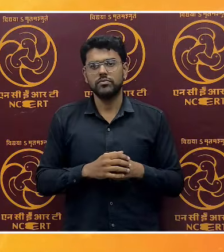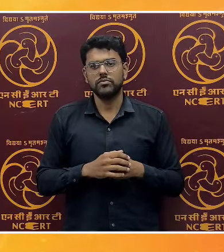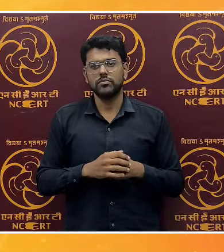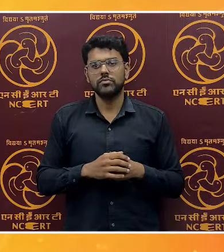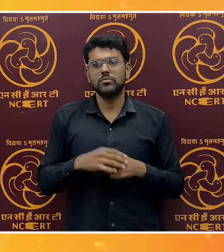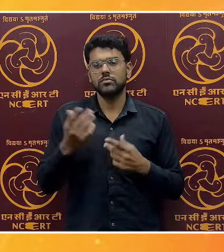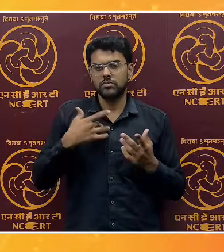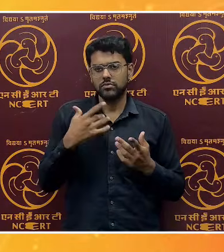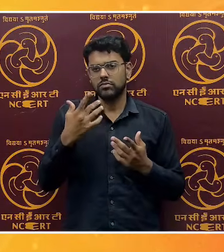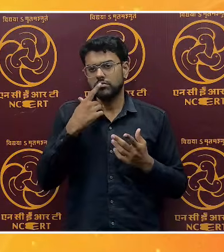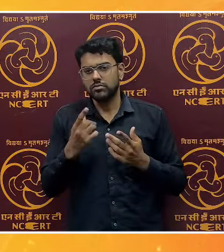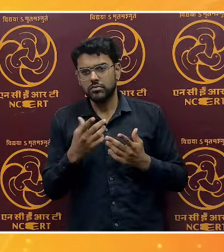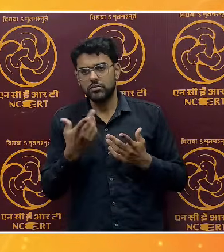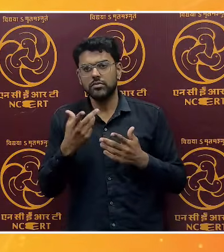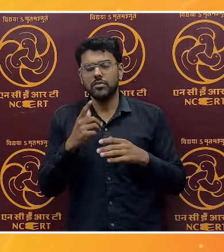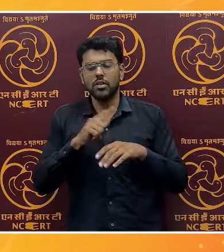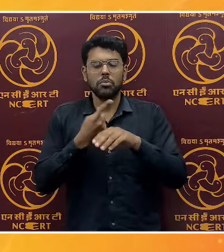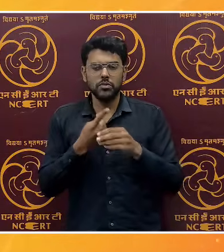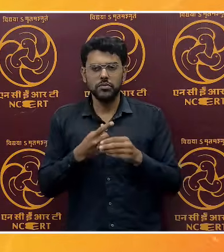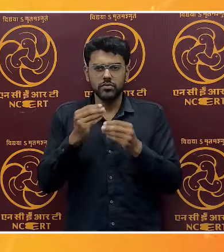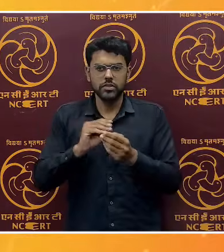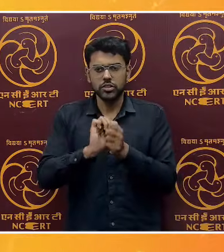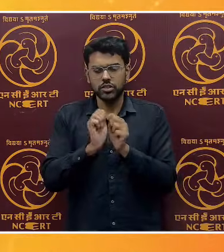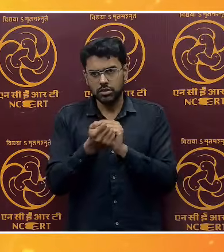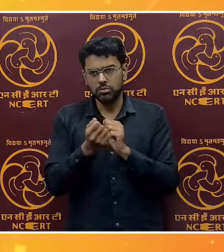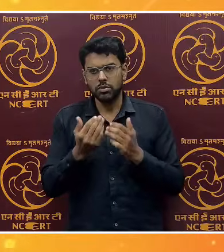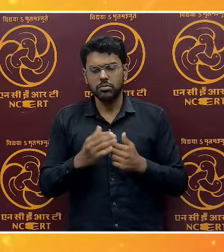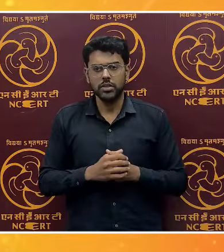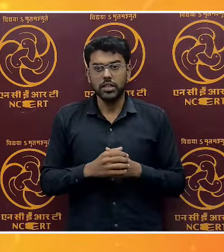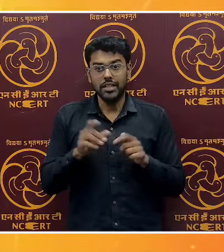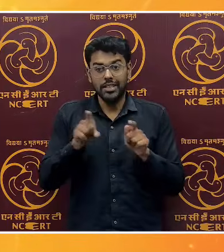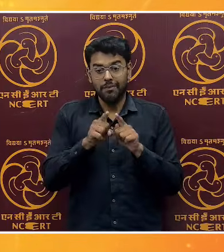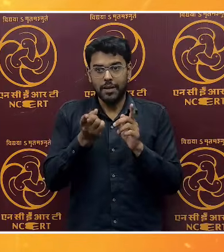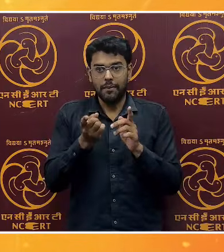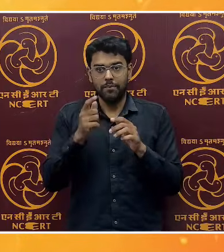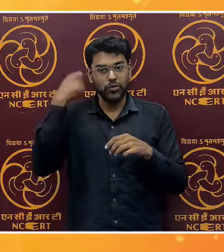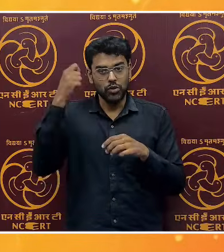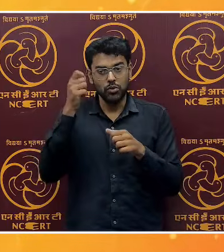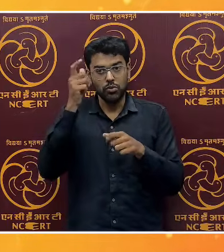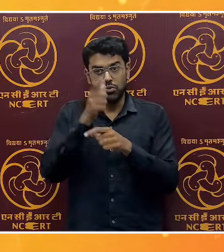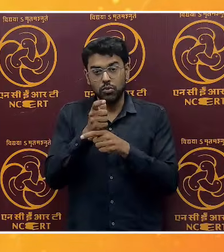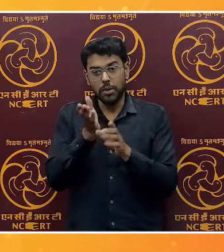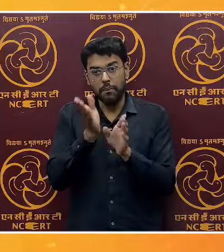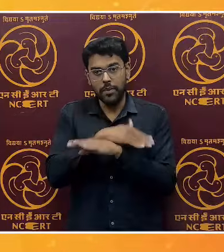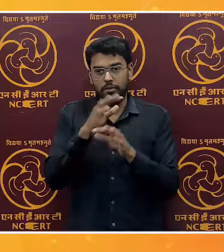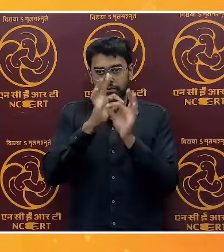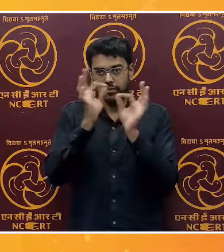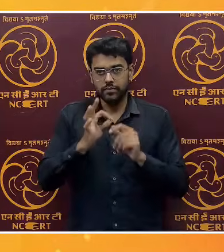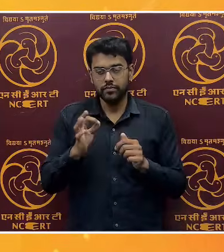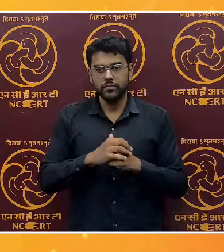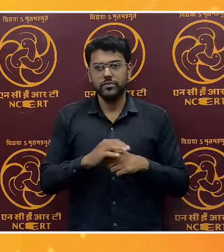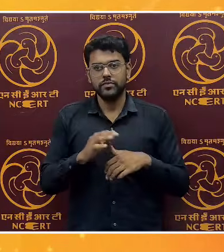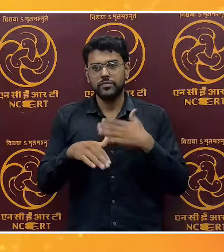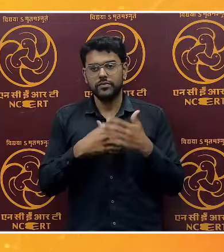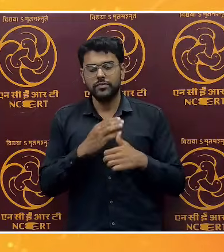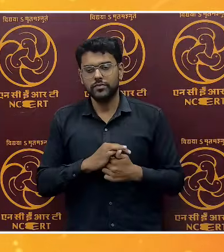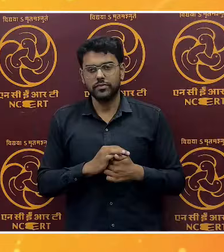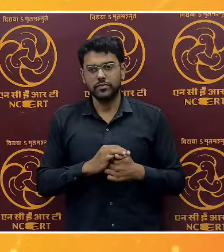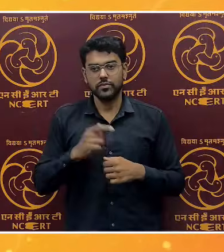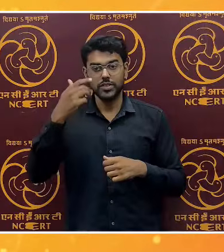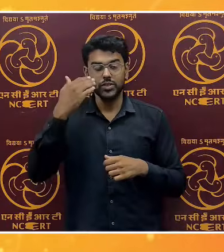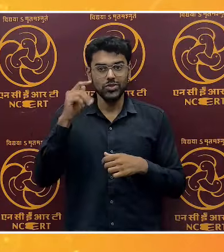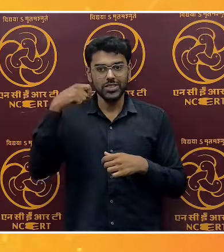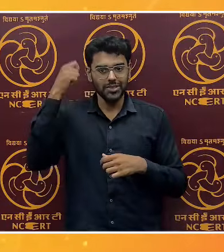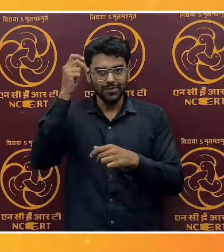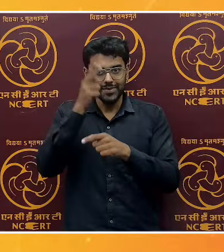We can we have a chance to change it. Yeah. Okay, so this is a pre-shoot preparation. Next is on-camera performance techniques.